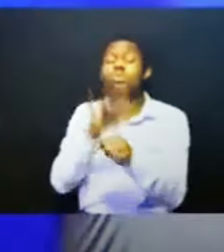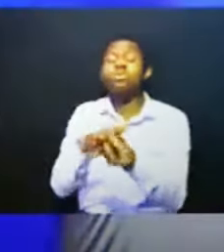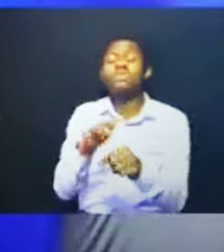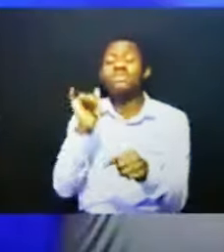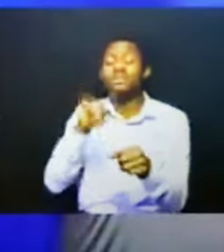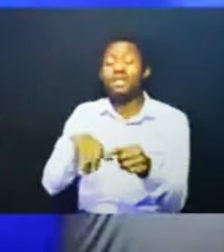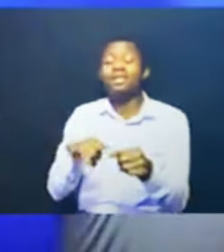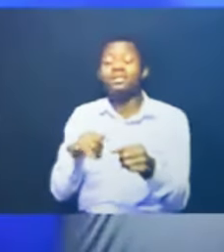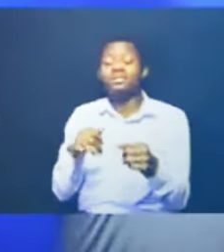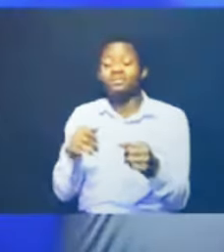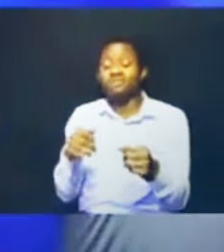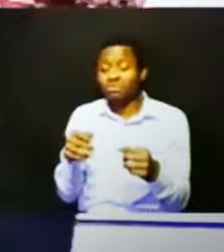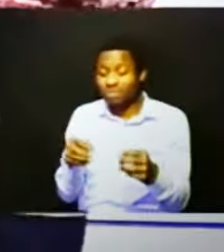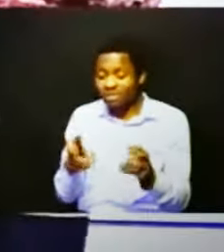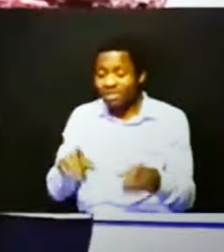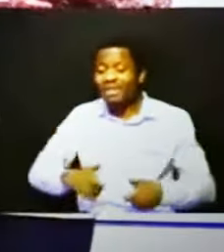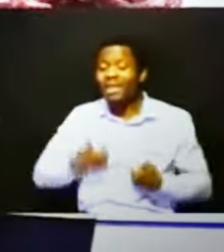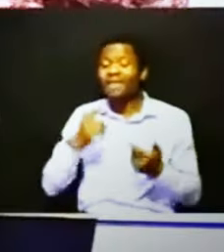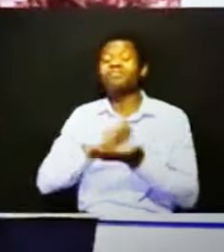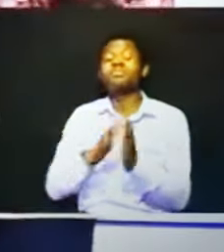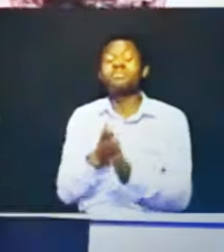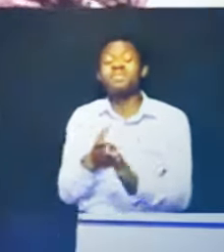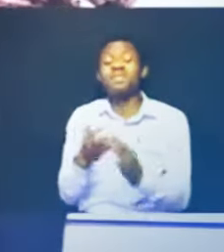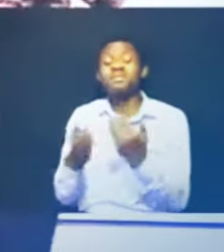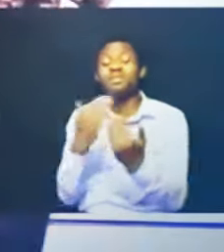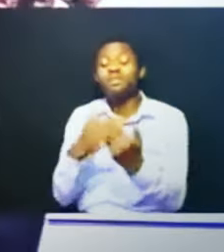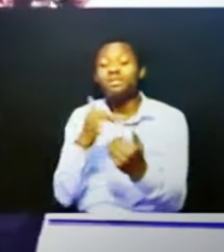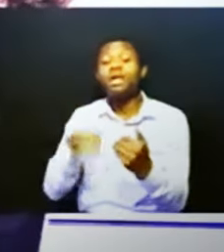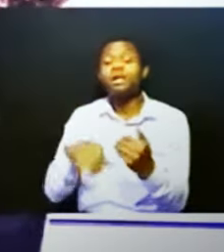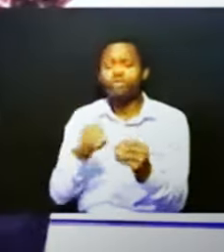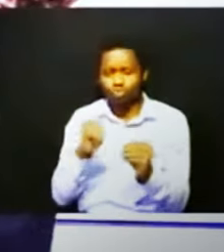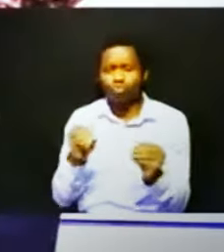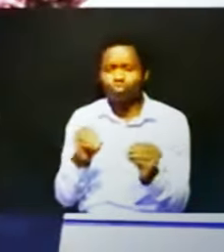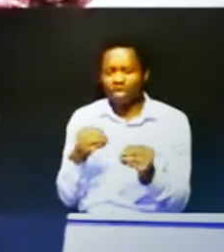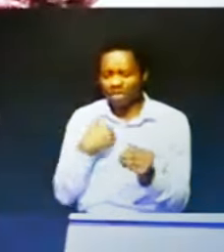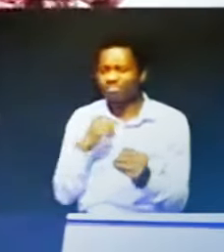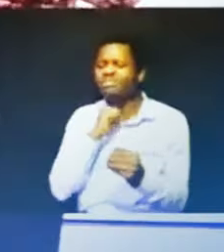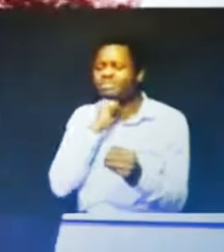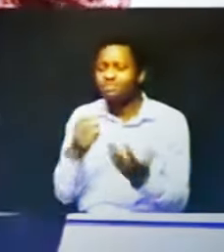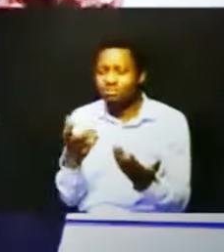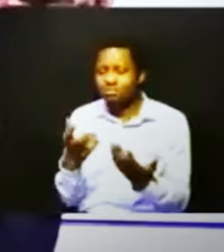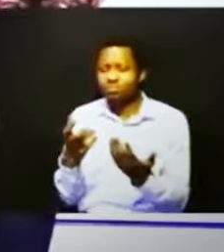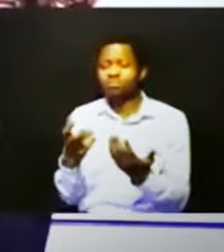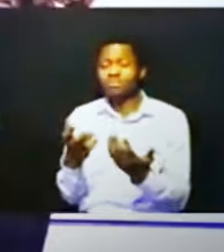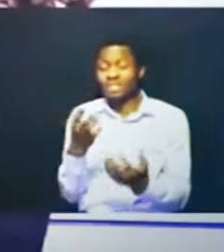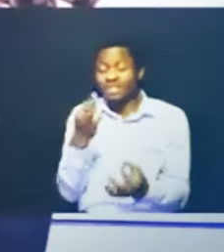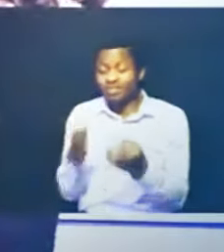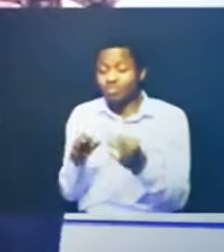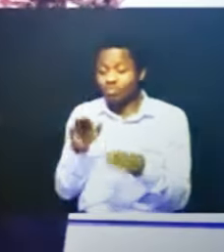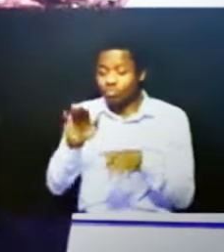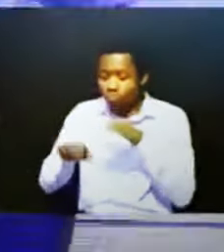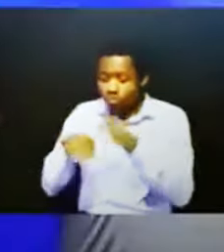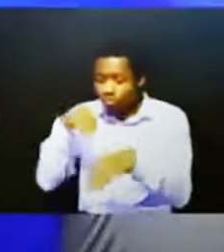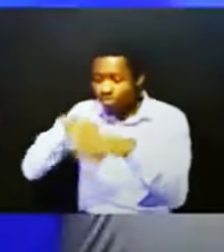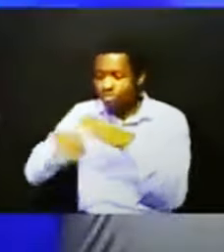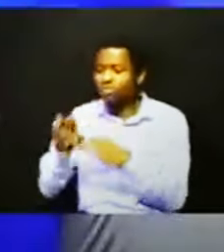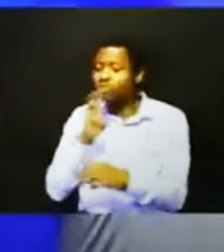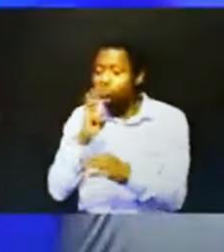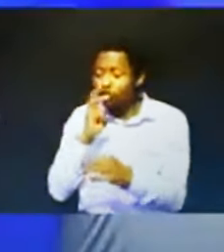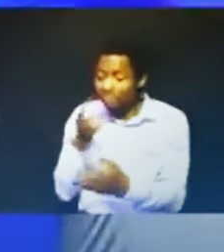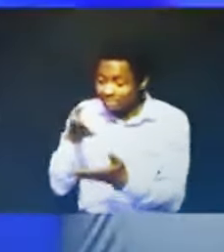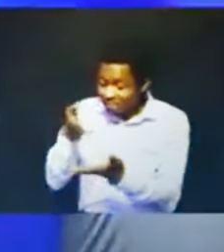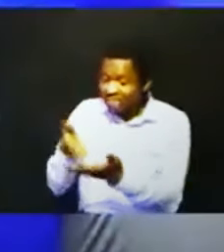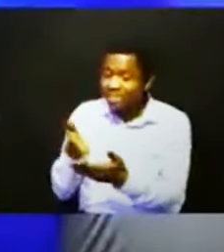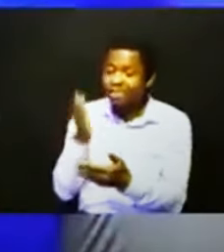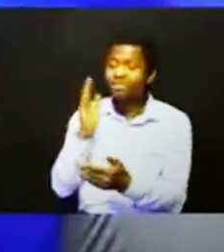be easy. But the promise is, when you are in the waters, I will be with you. At the